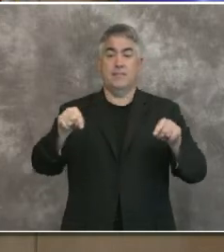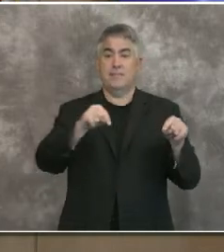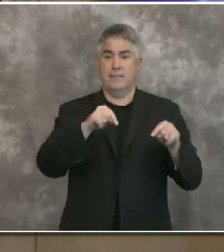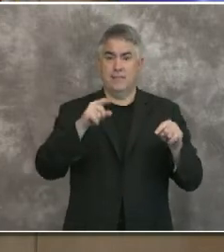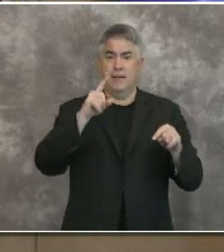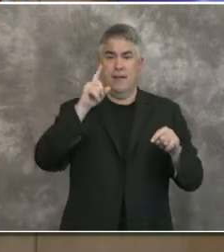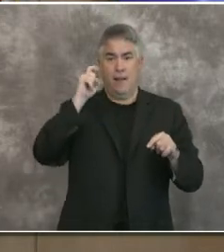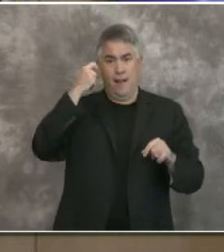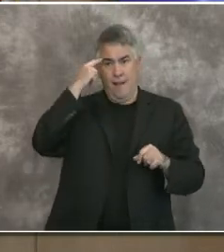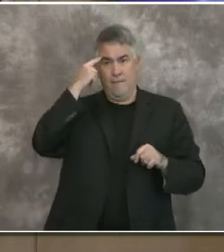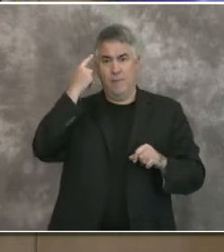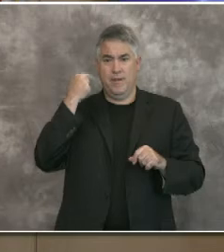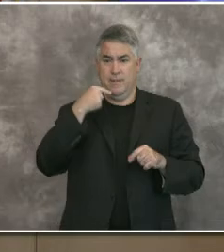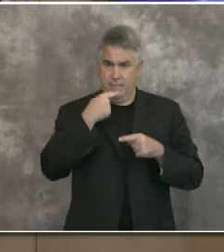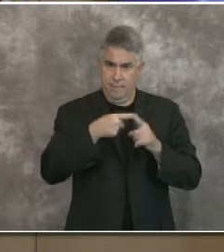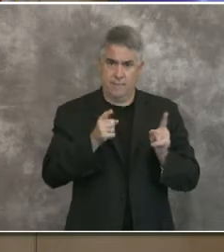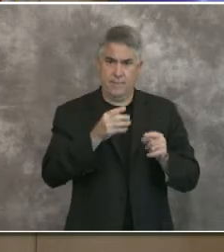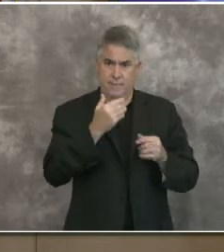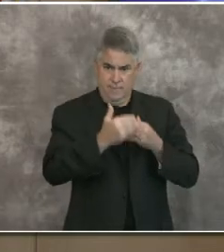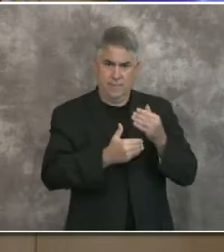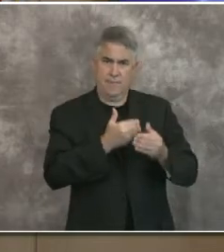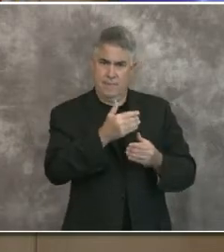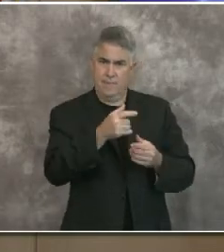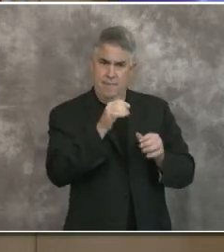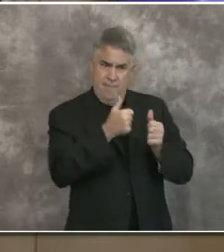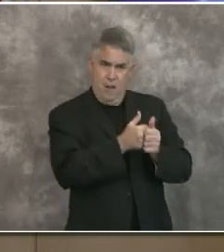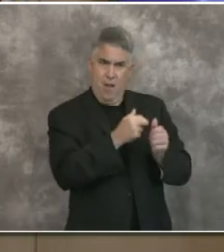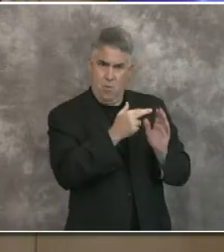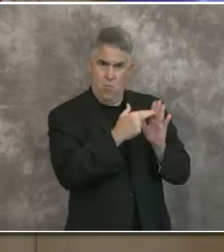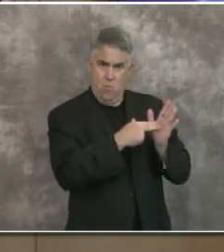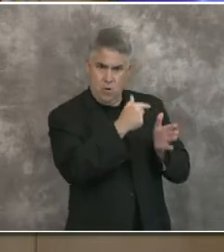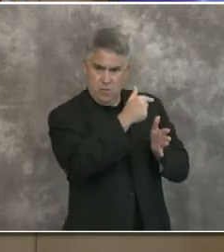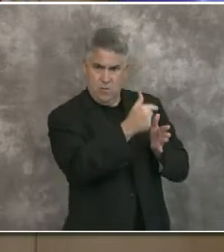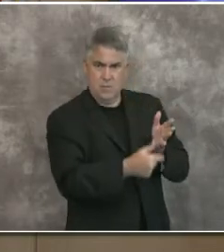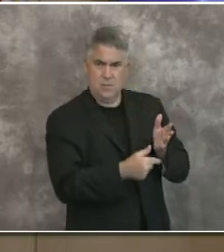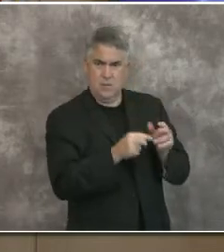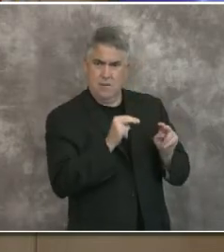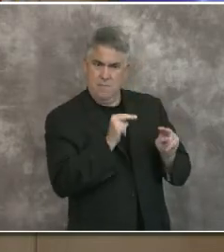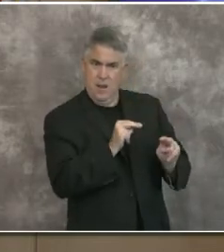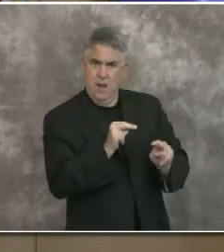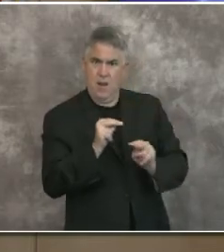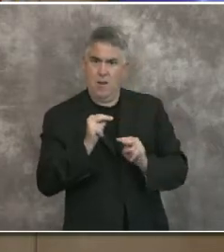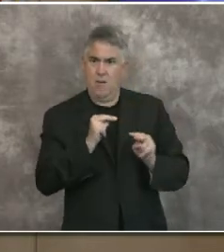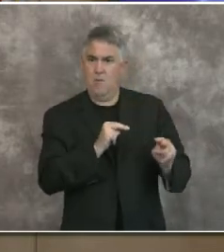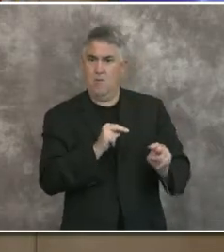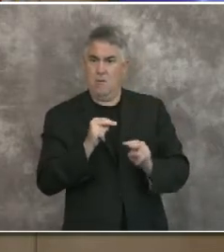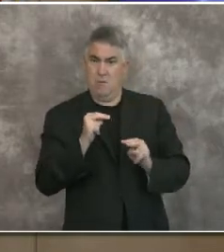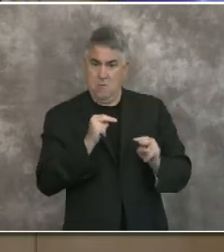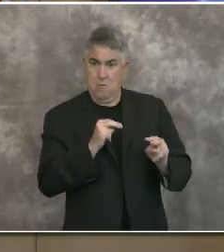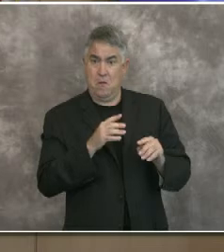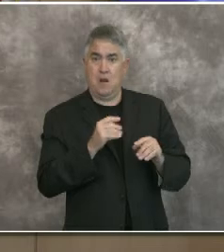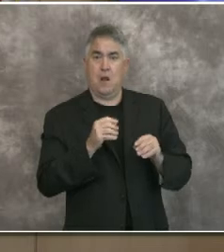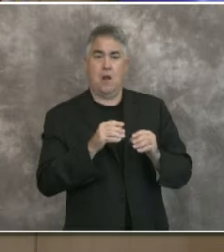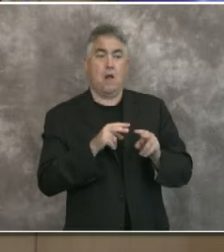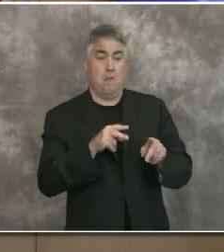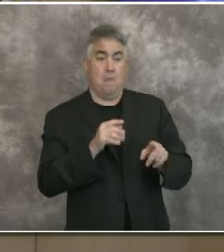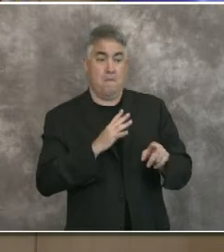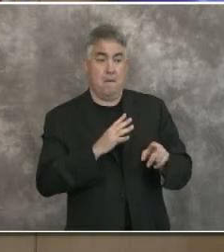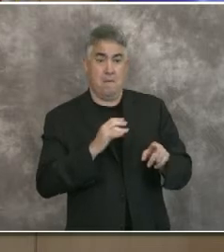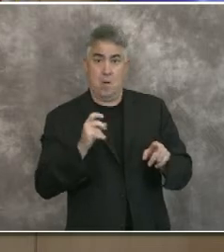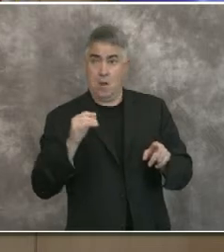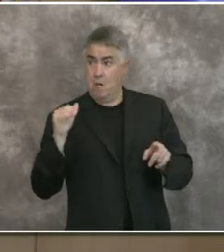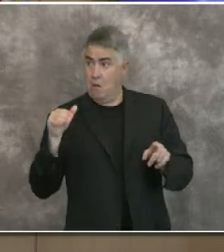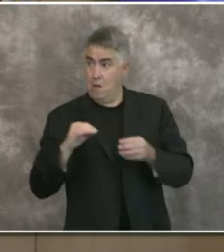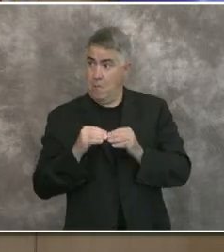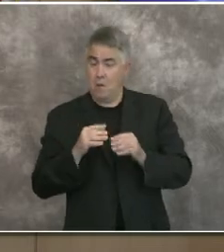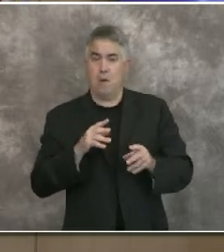move in phases. We will take a step, monitor the impact, and be in a position to take another step. The governor also has provided greater